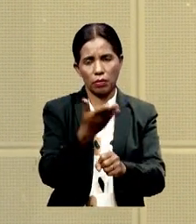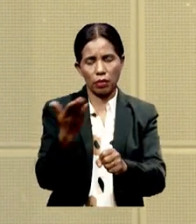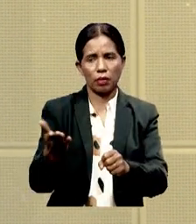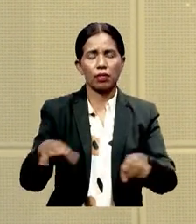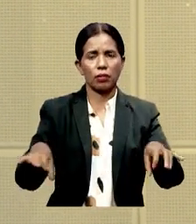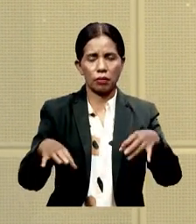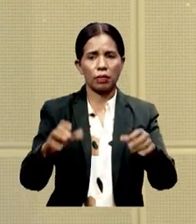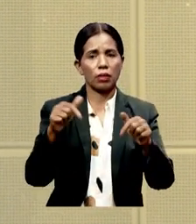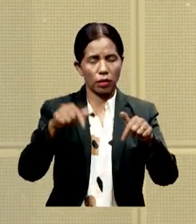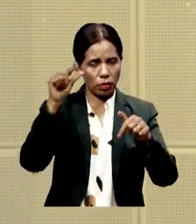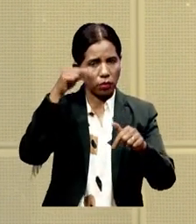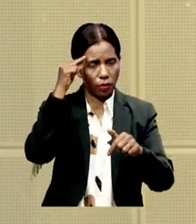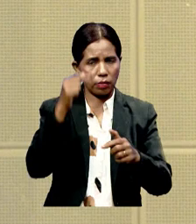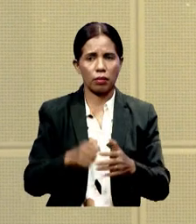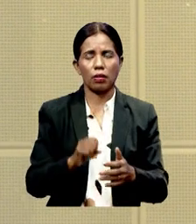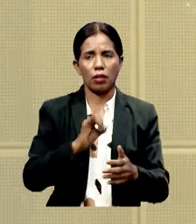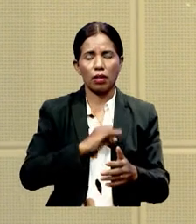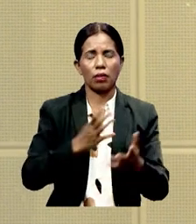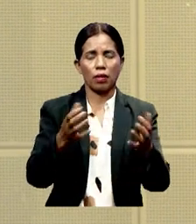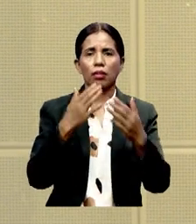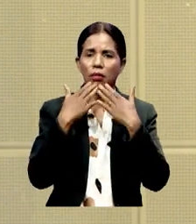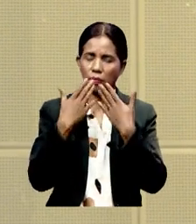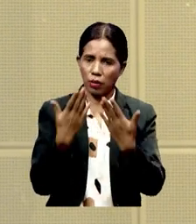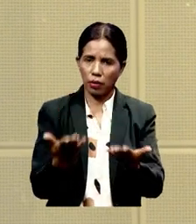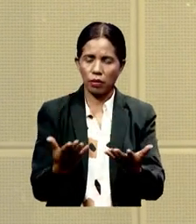Zealand government. And for that, I would like to thank everybody.